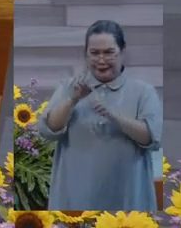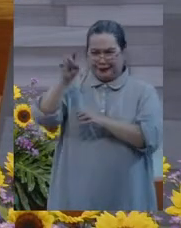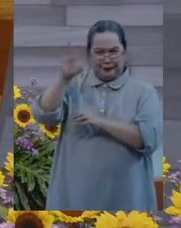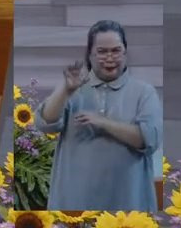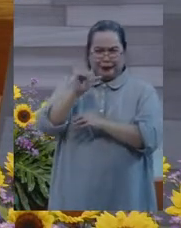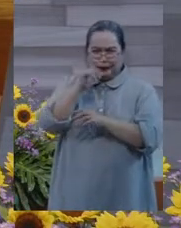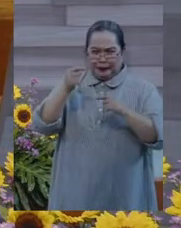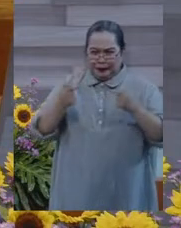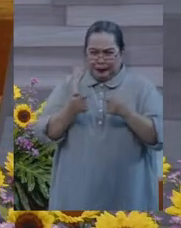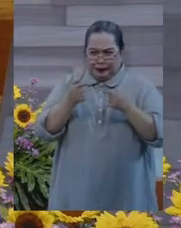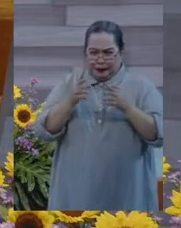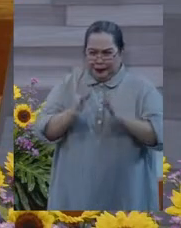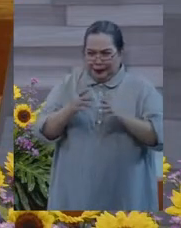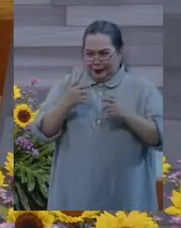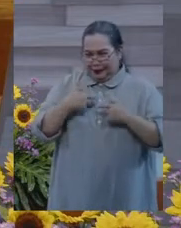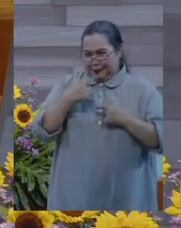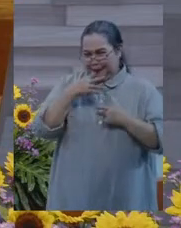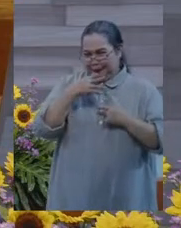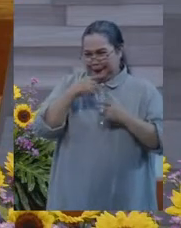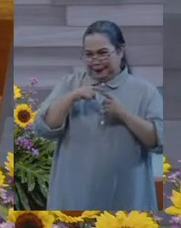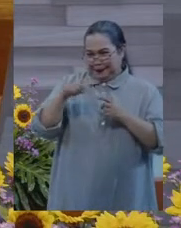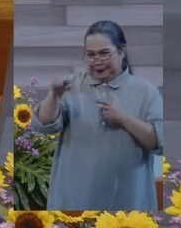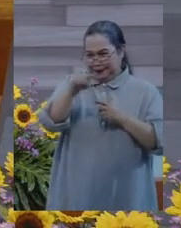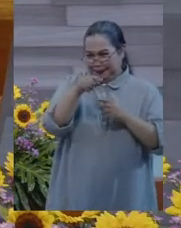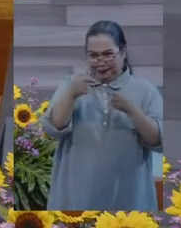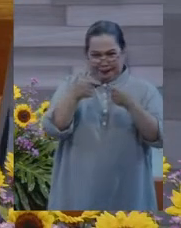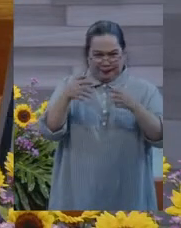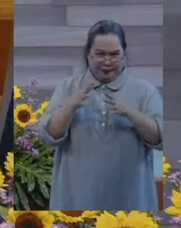ungodly sinners have spoken against him.